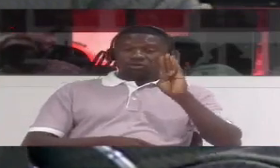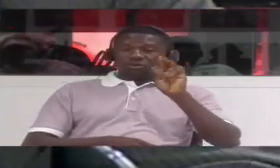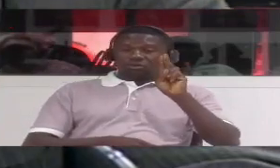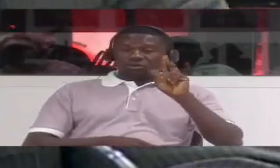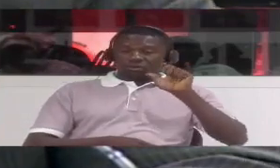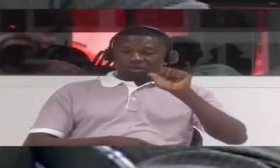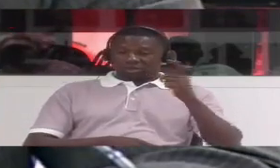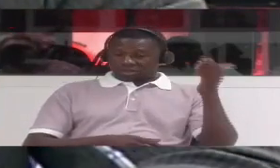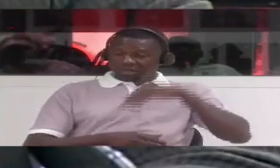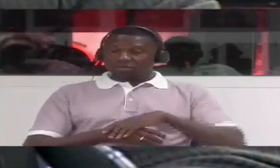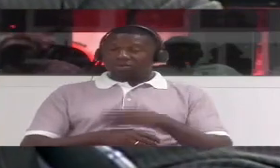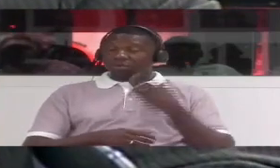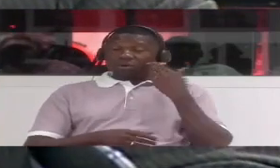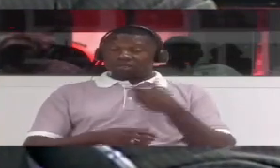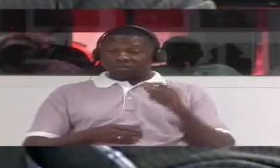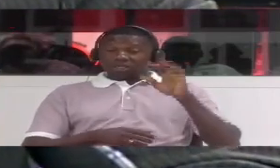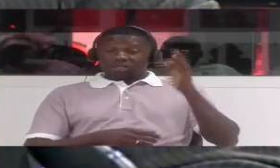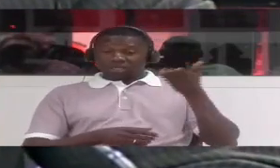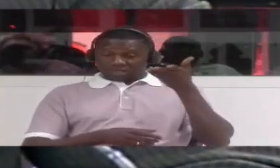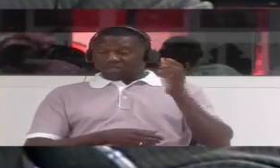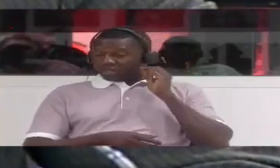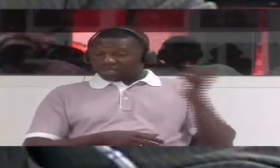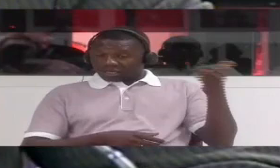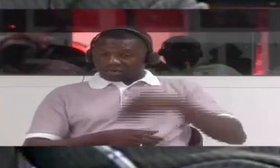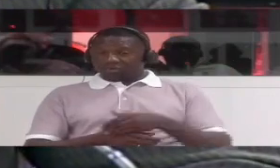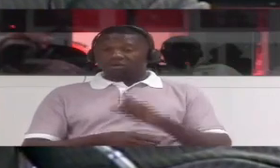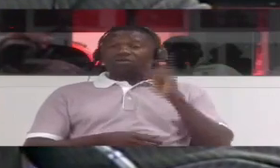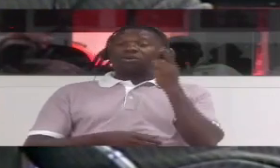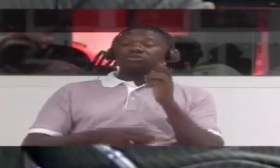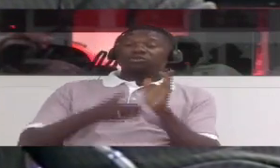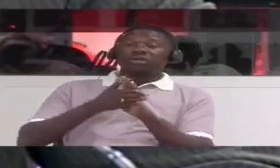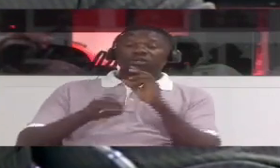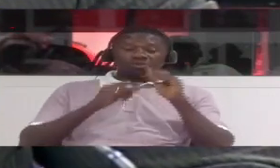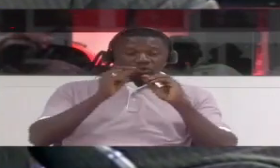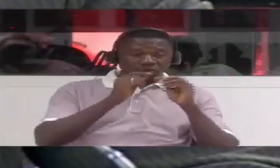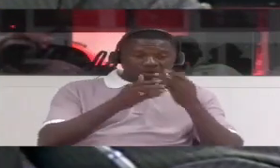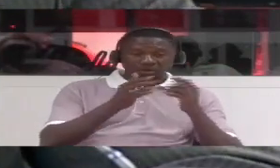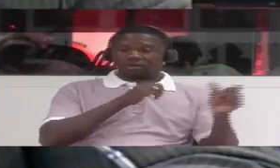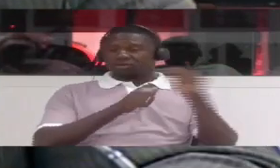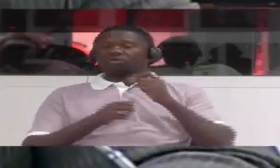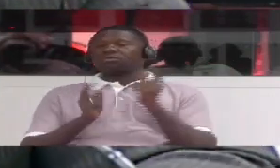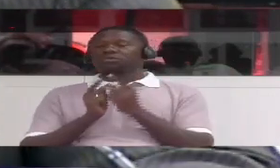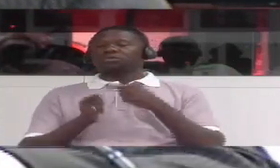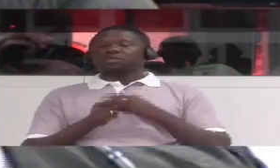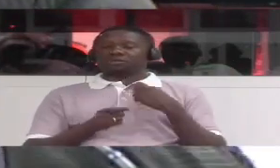place, they will be the first point of contact. We would talk to them. And then they come to us. So they definitely